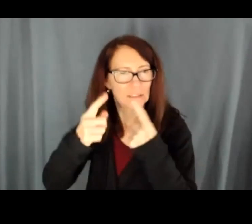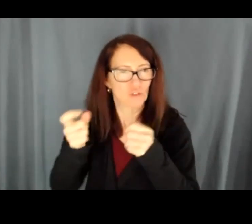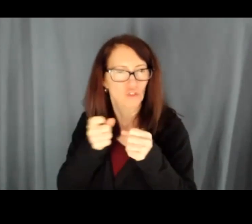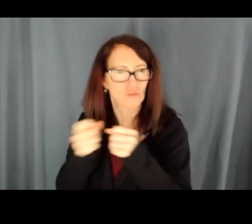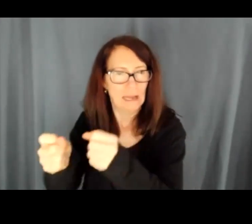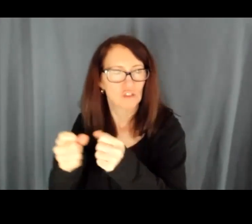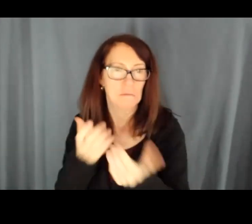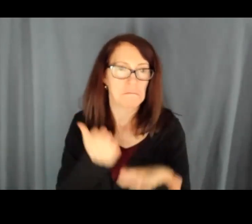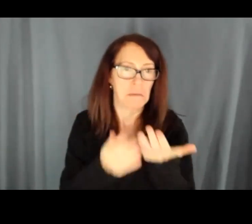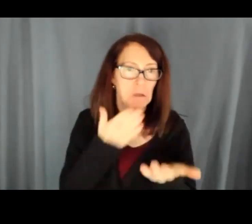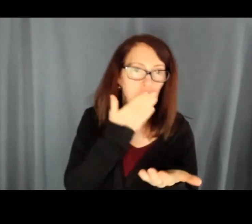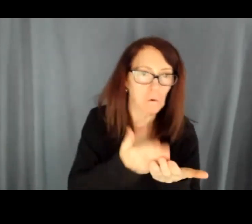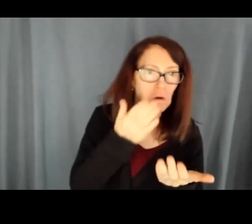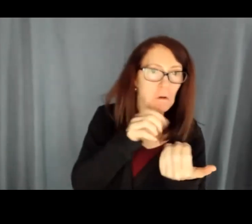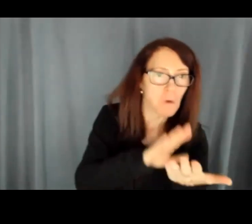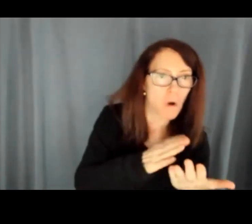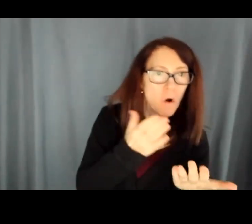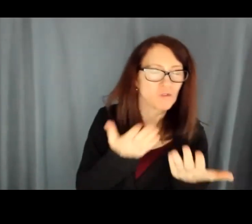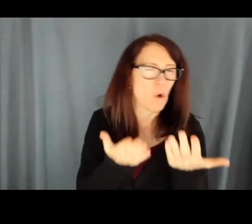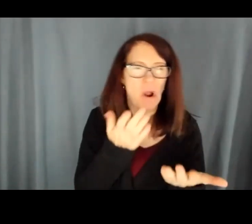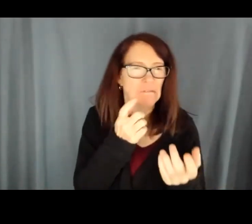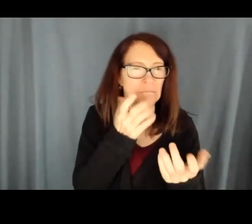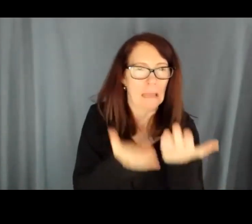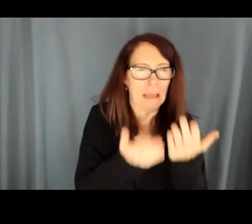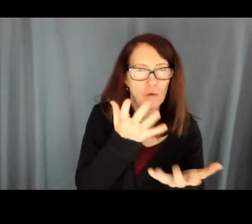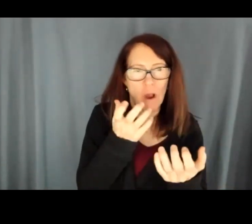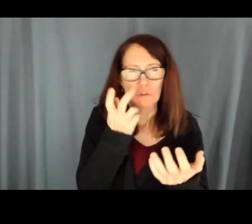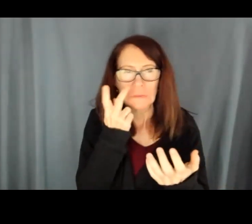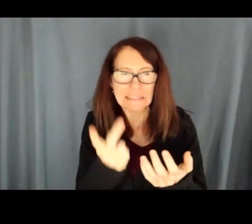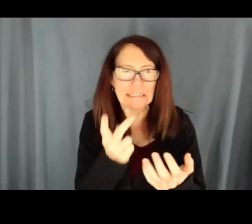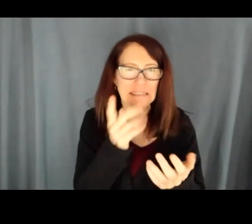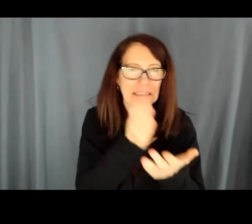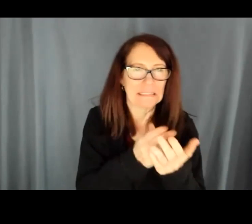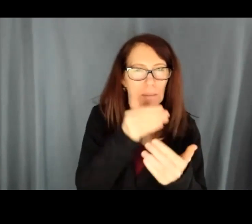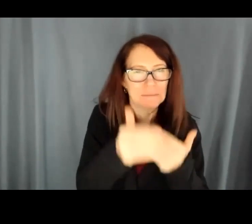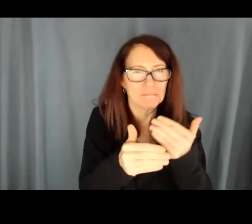to move forward or whether you would like to see some additional steps.